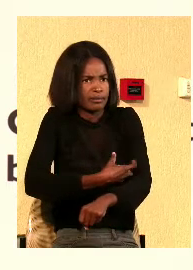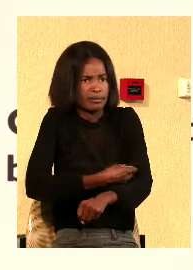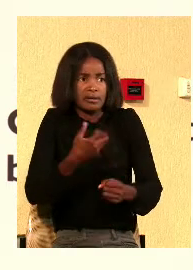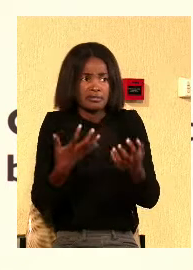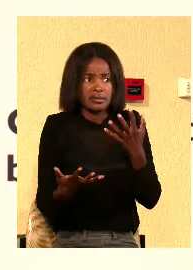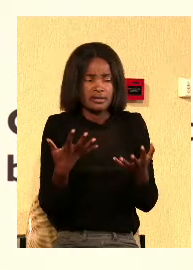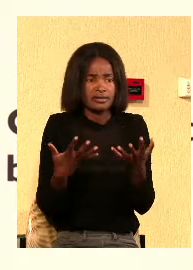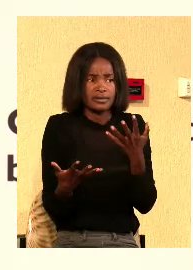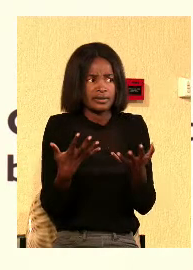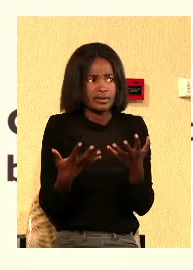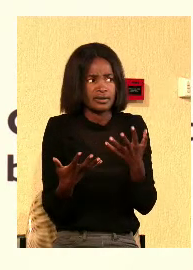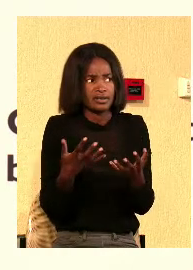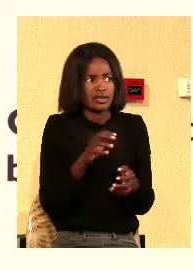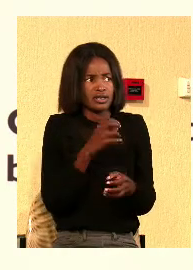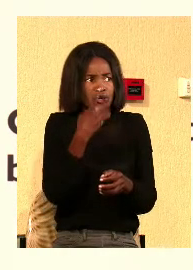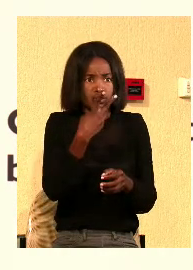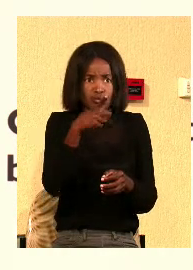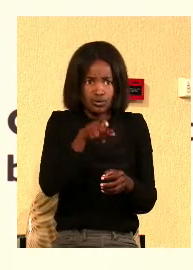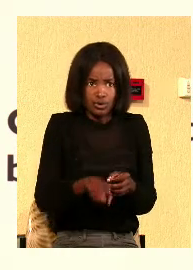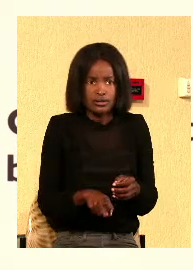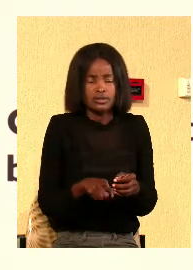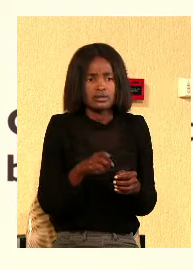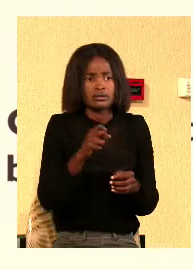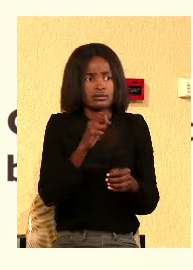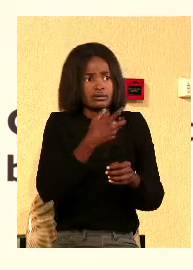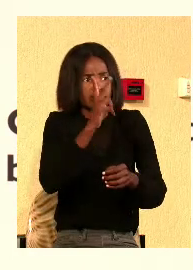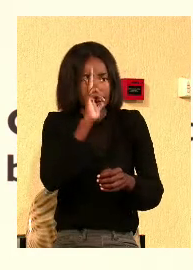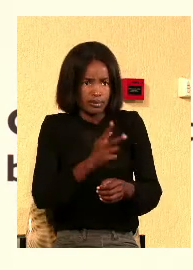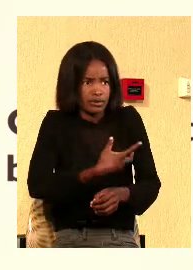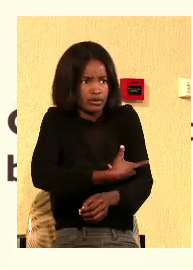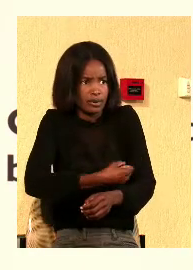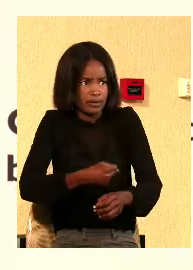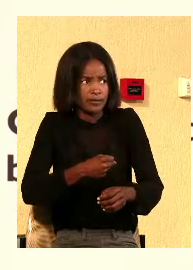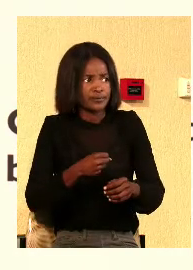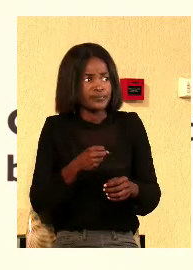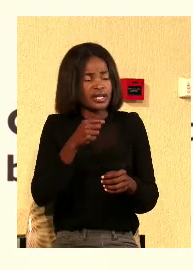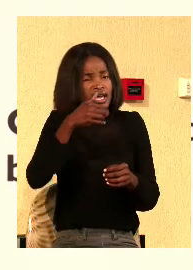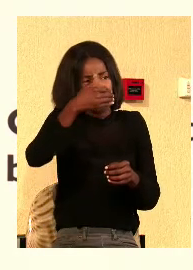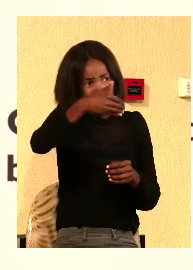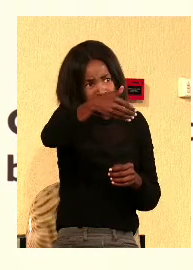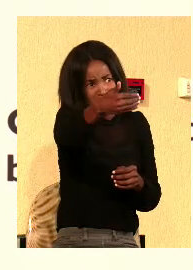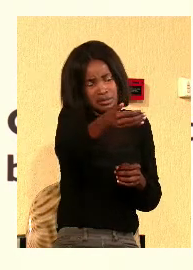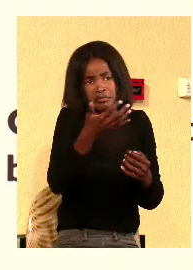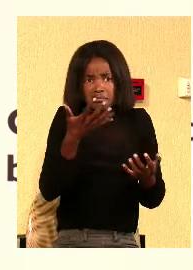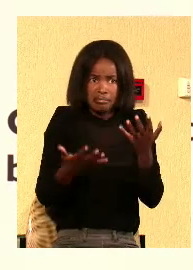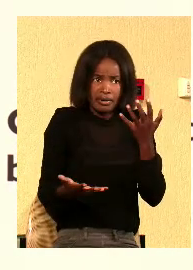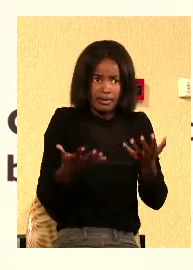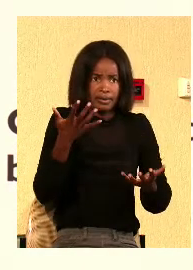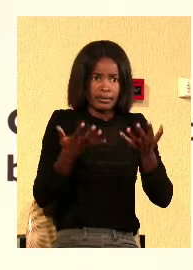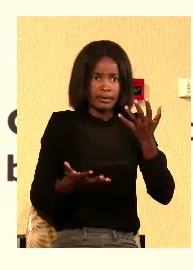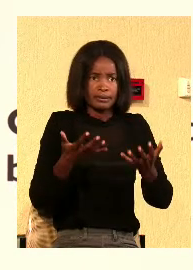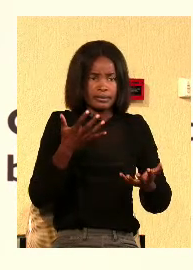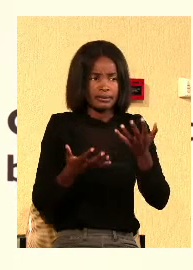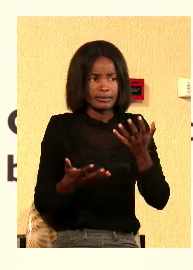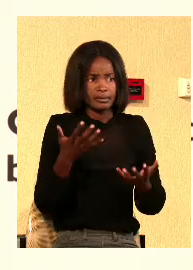about 2,000 tests as we speak. But as we move on, if our